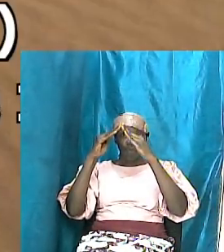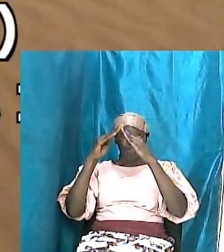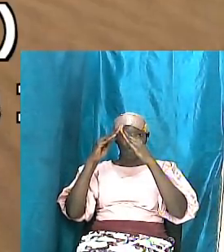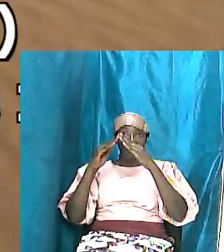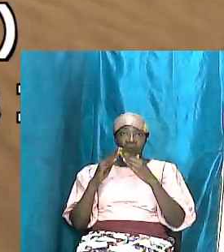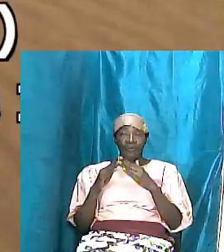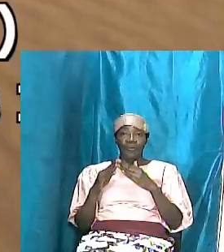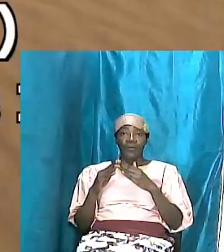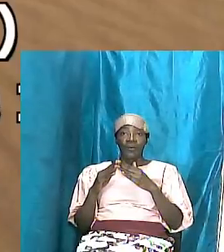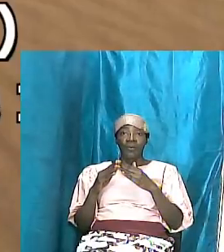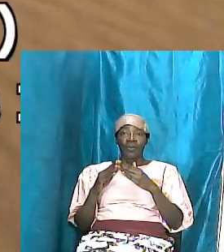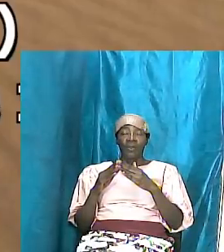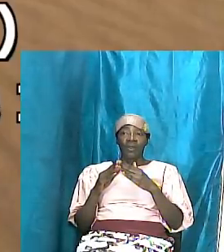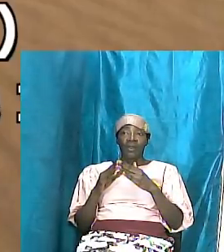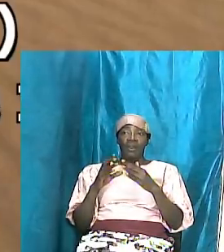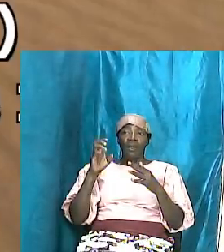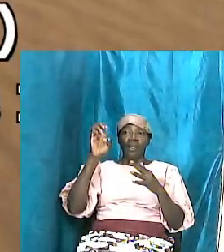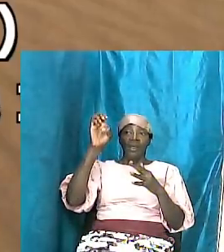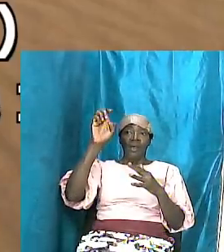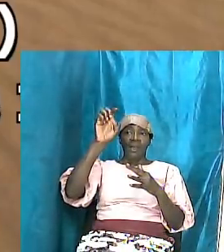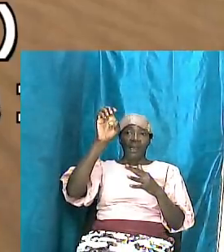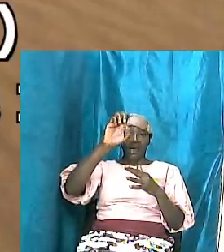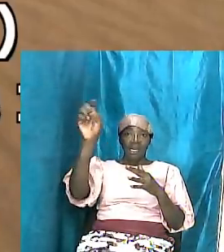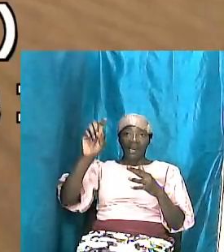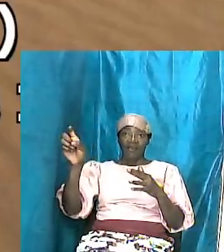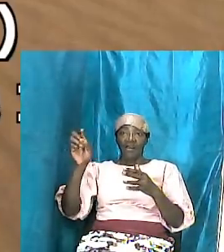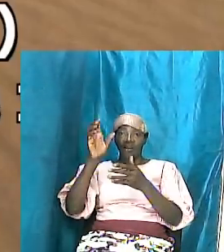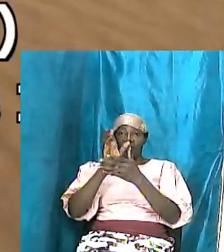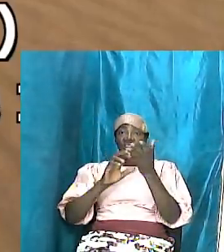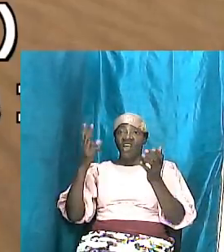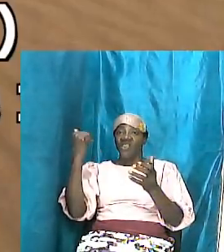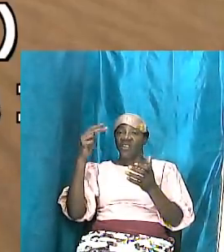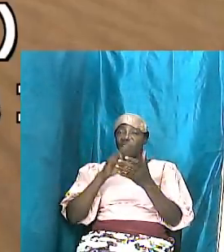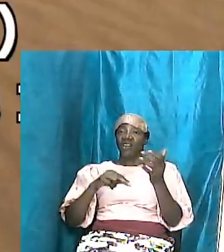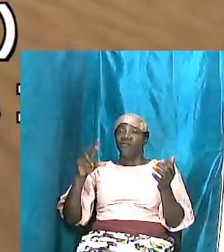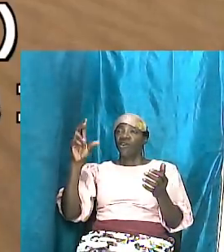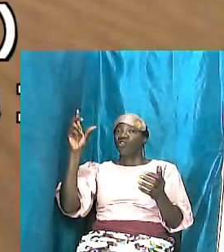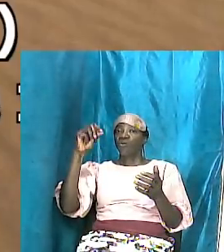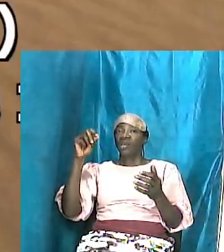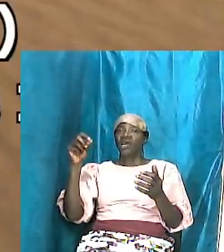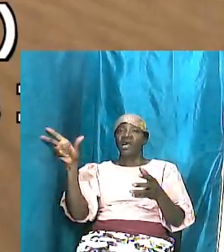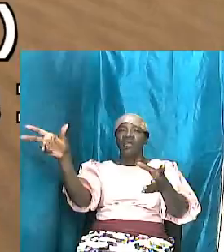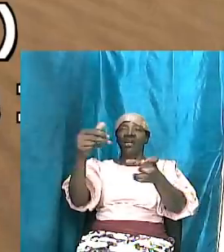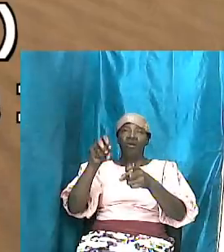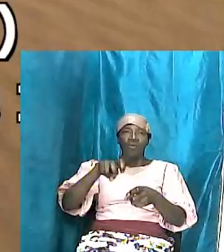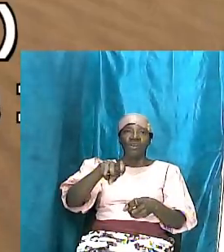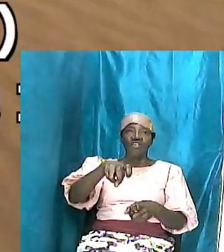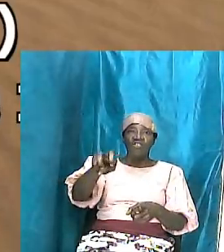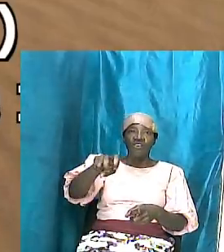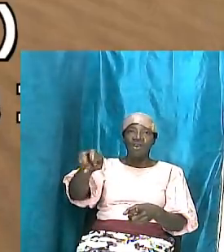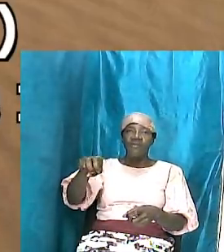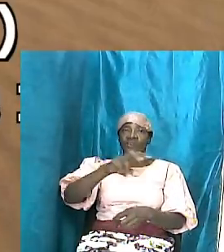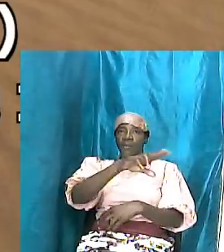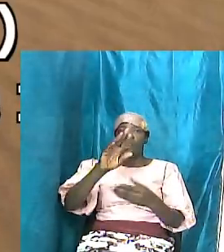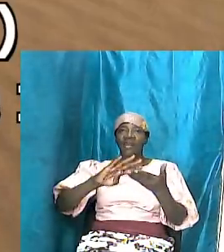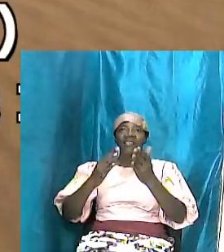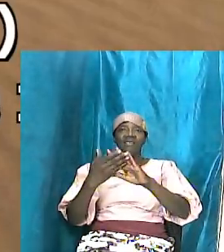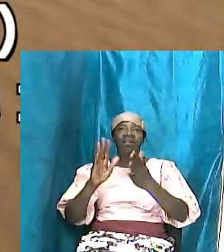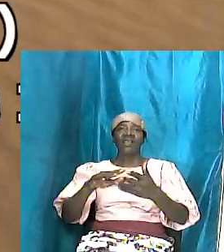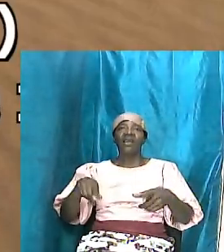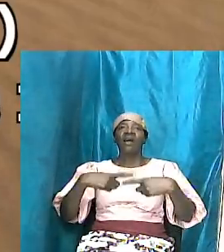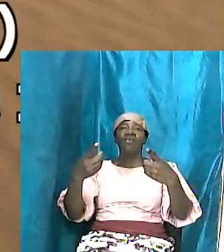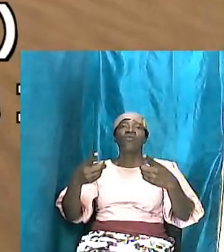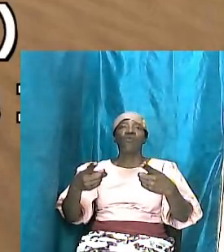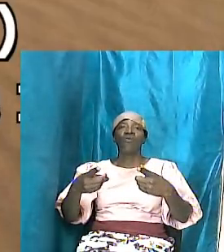let us read now Exodus 13, verses 20 to 20. And they took their journey from Succoth and encamped in Etham in